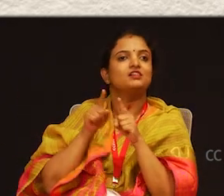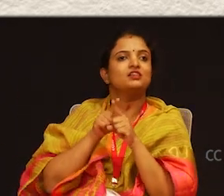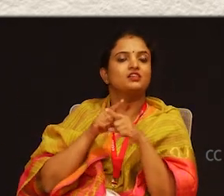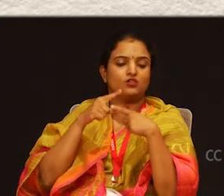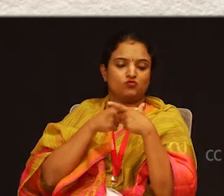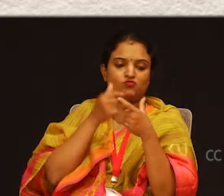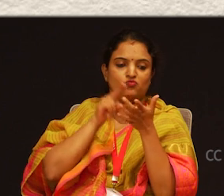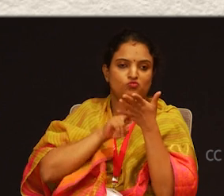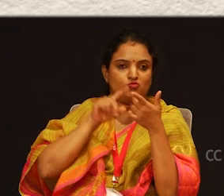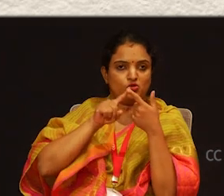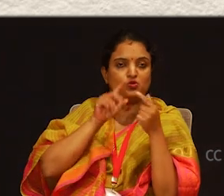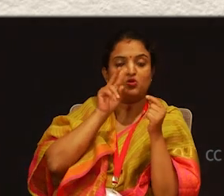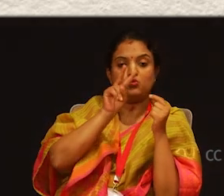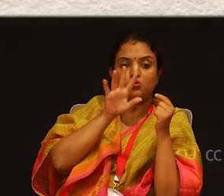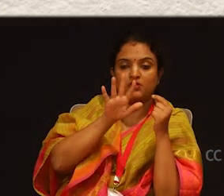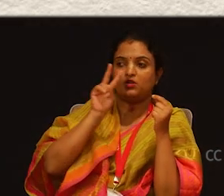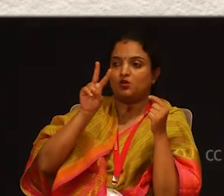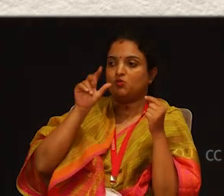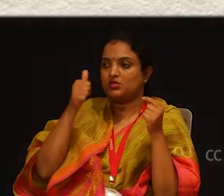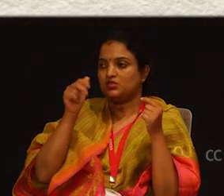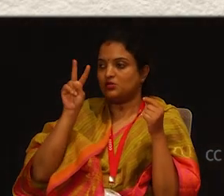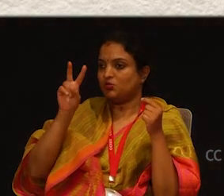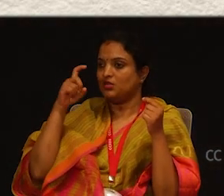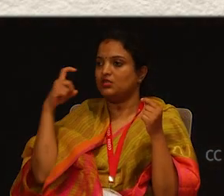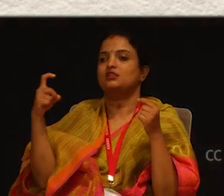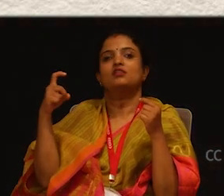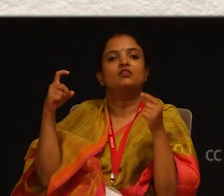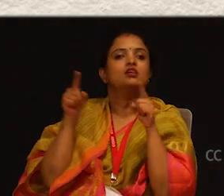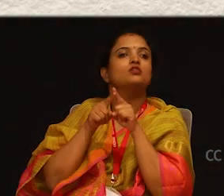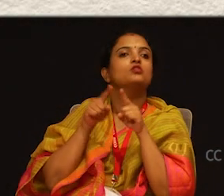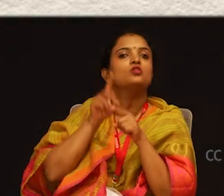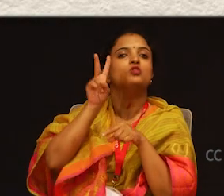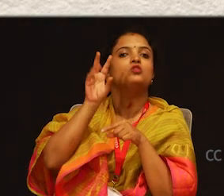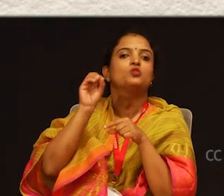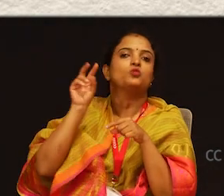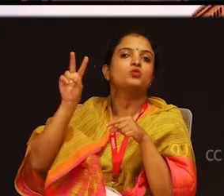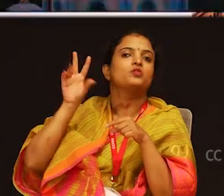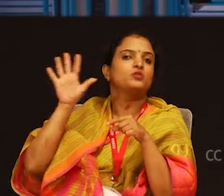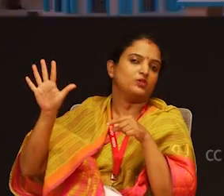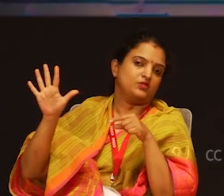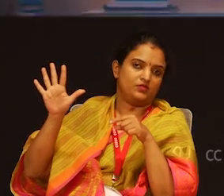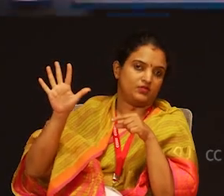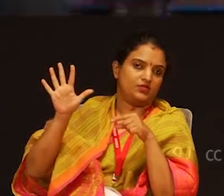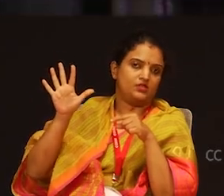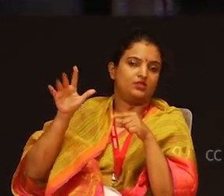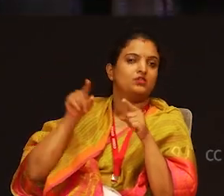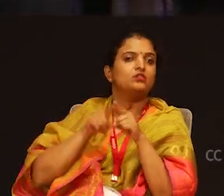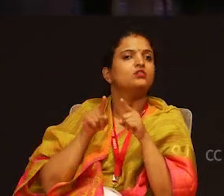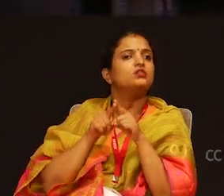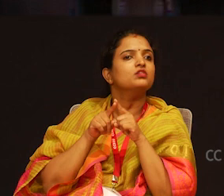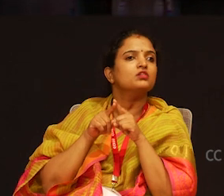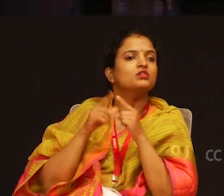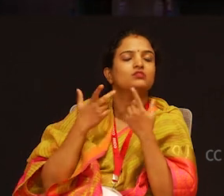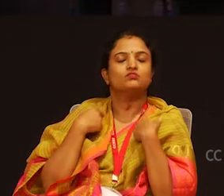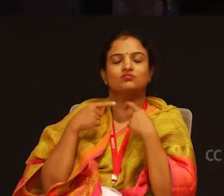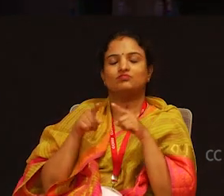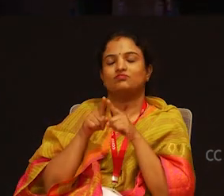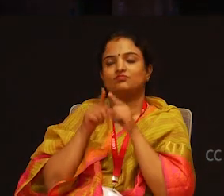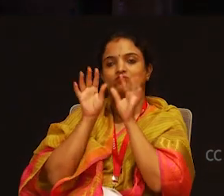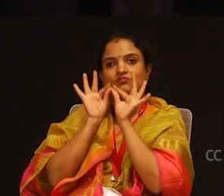June 25, 26, 27, 2025 in the Abode of